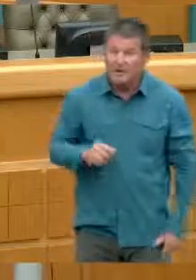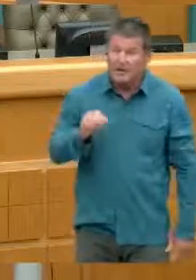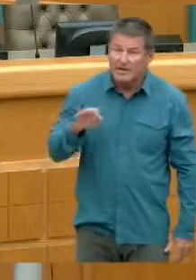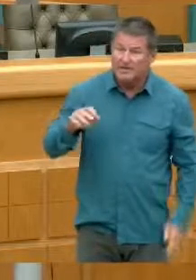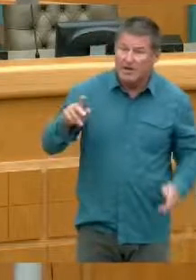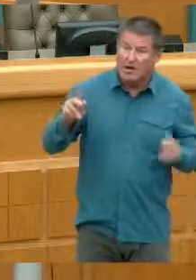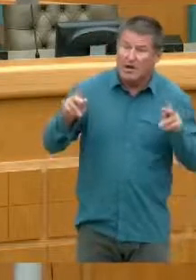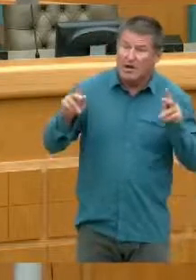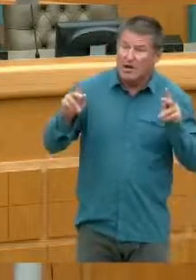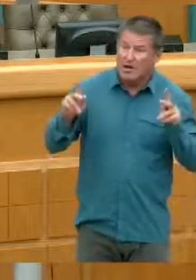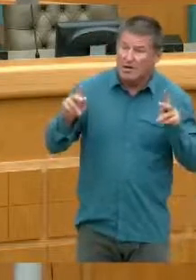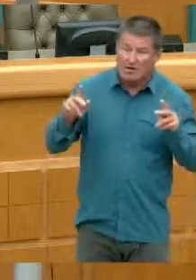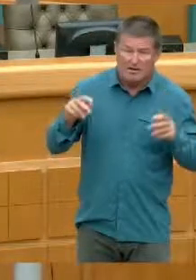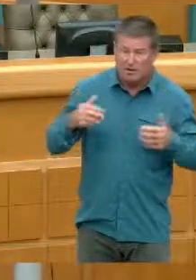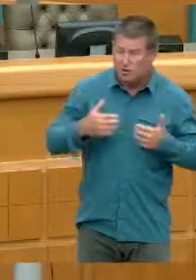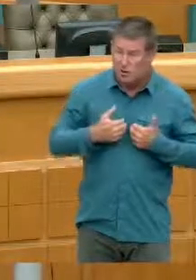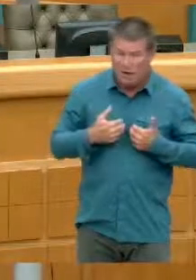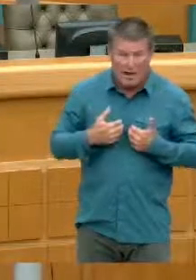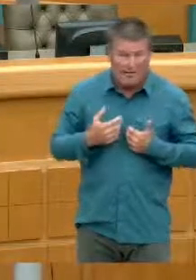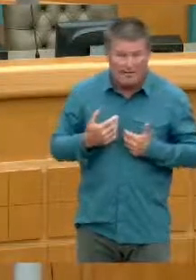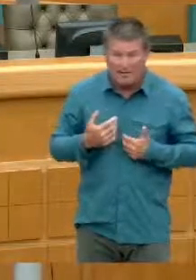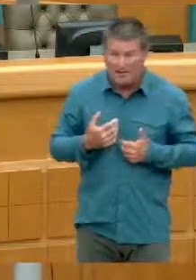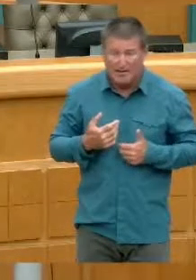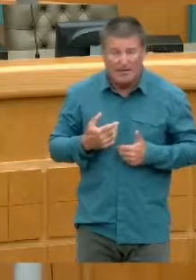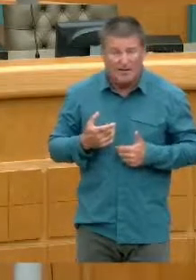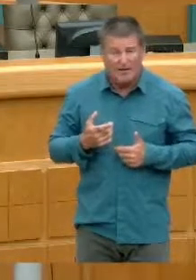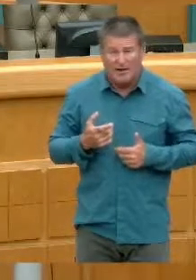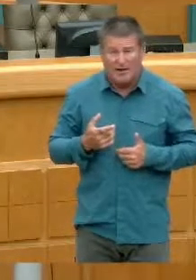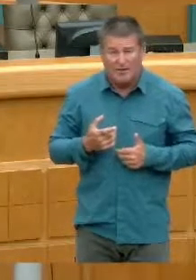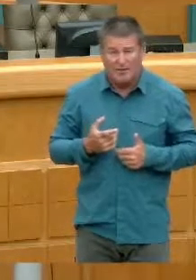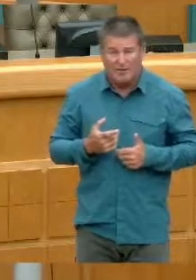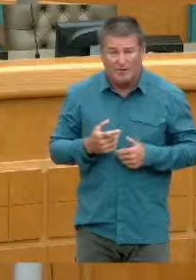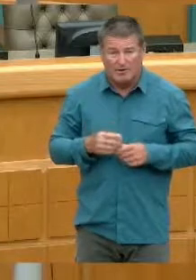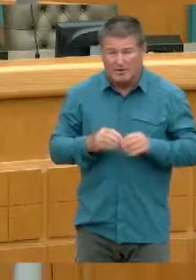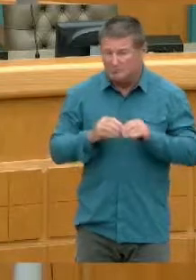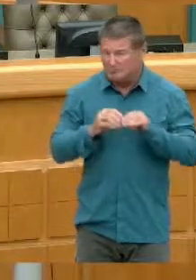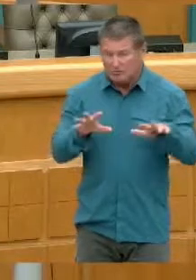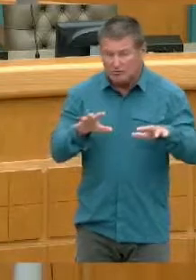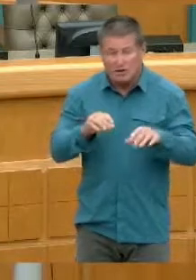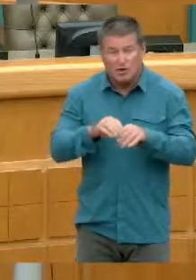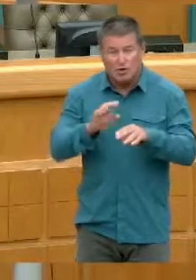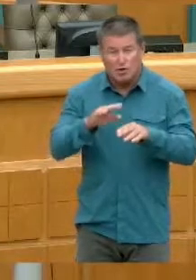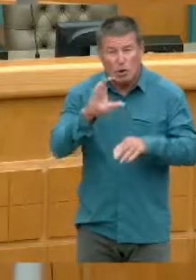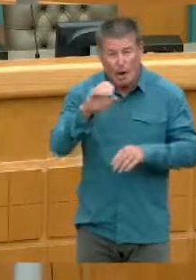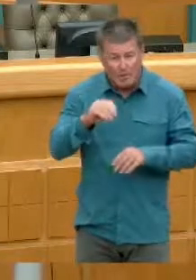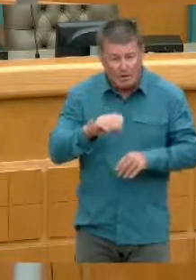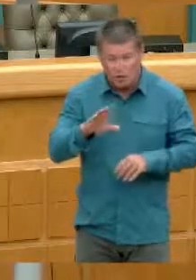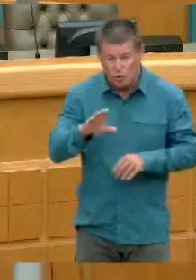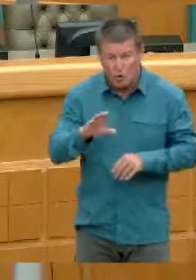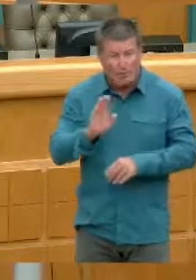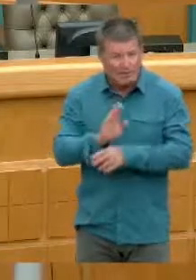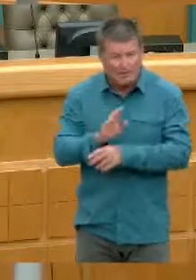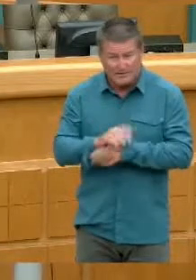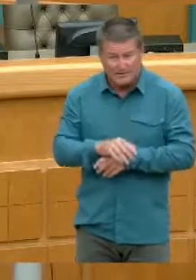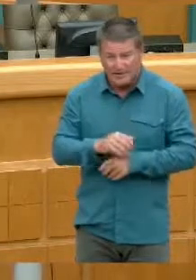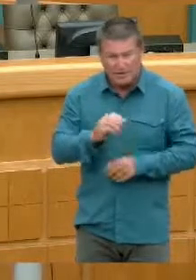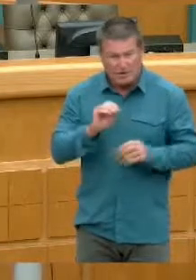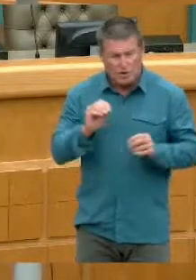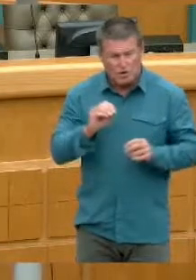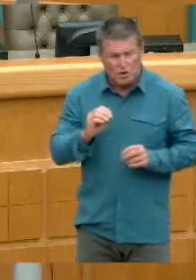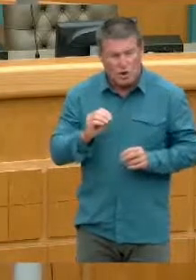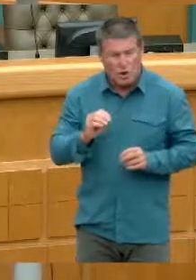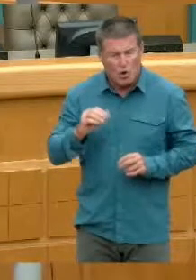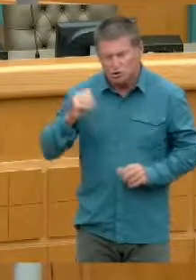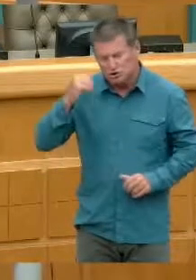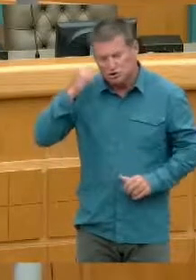having an outbreak at your company or at your place of business. It's very important that if this